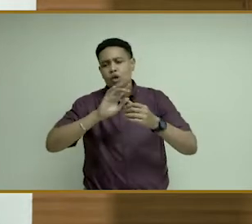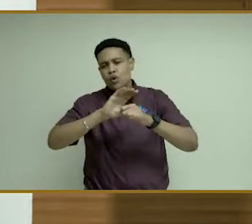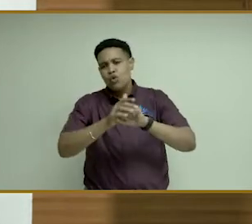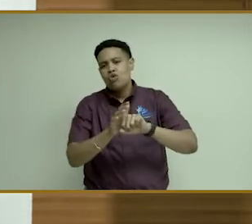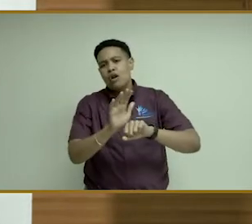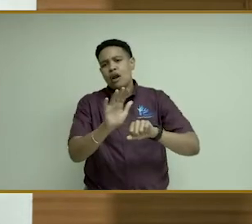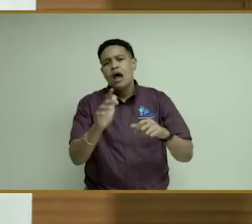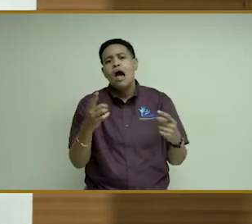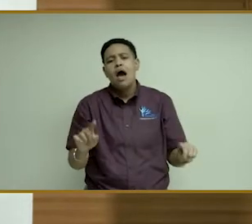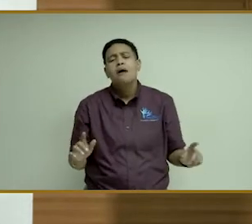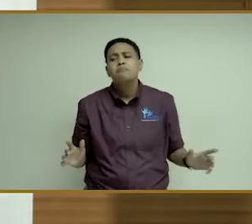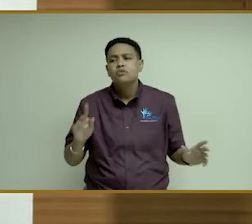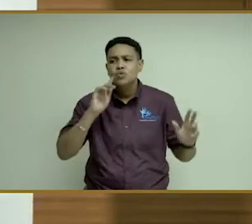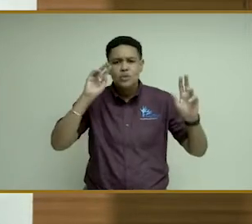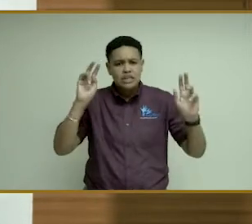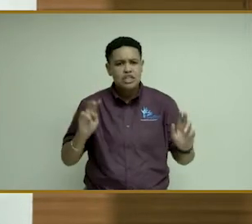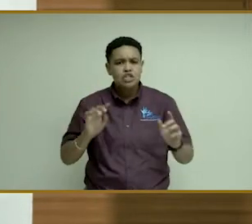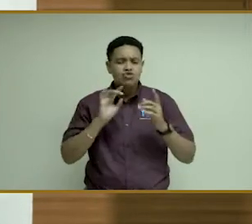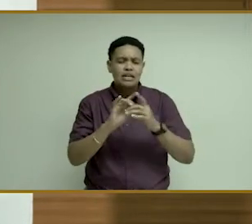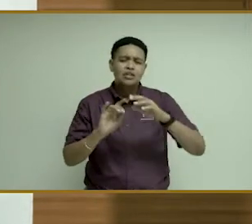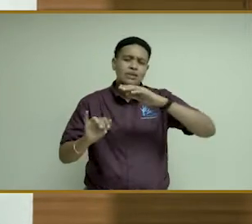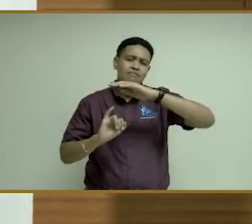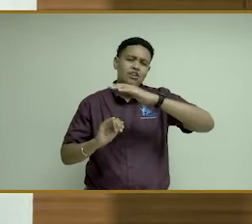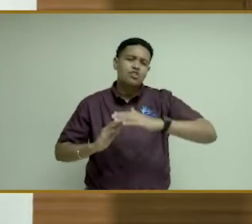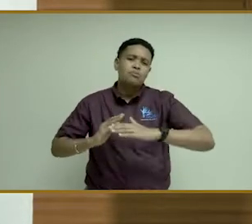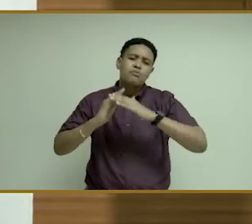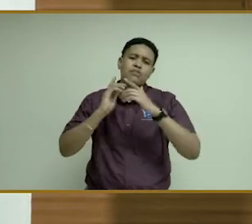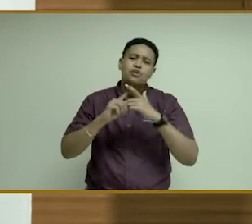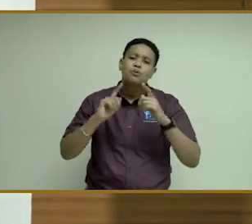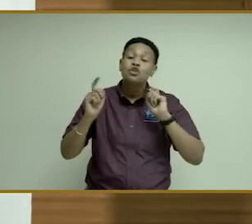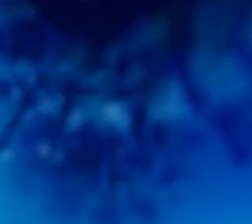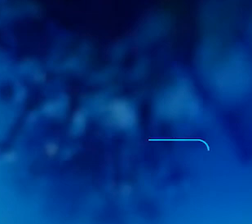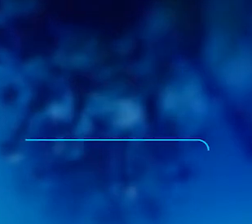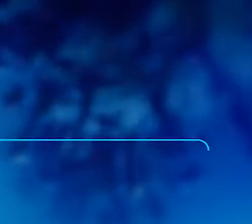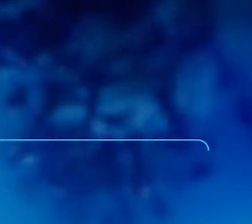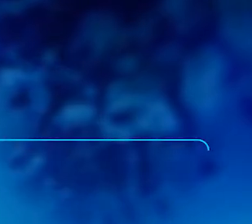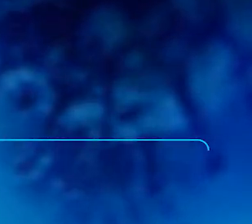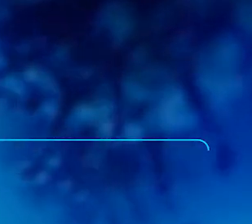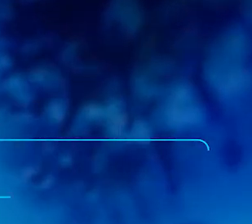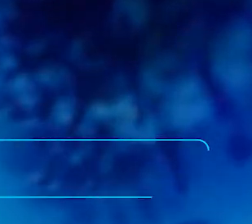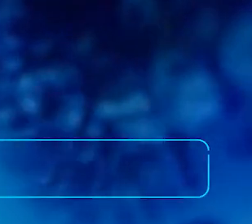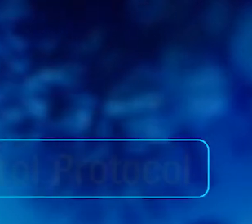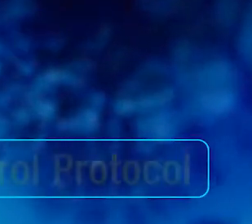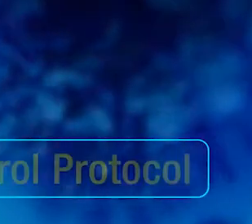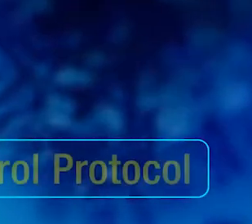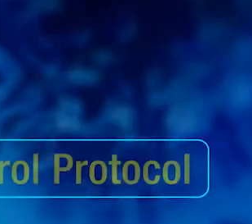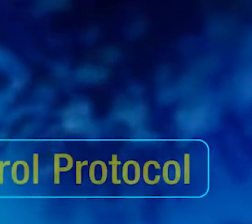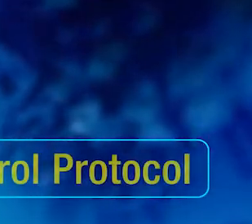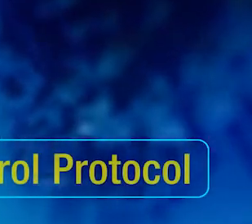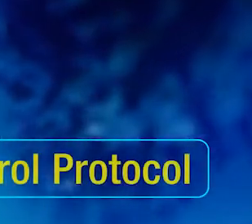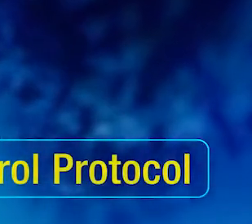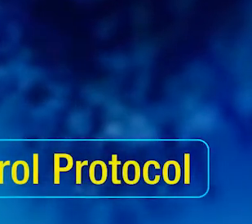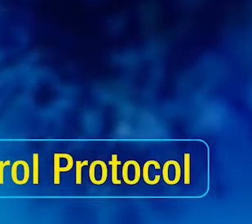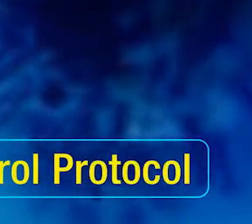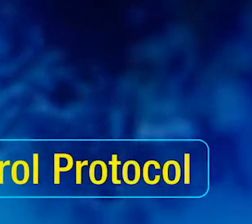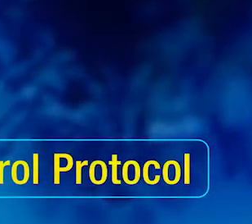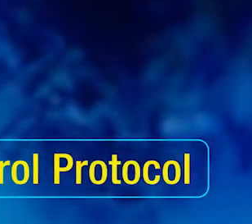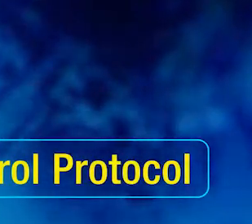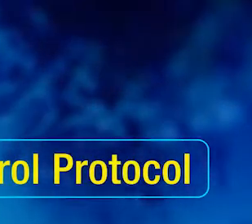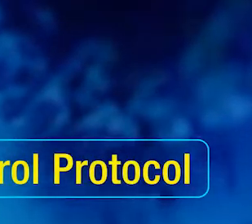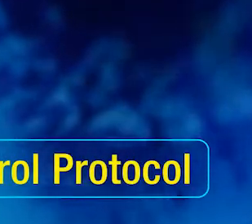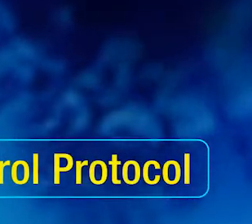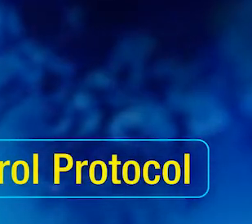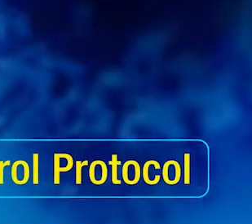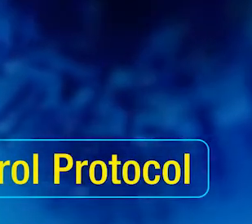as to issues around infection prevention and control. Some of them are known, you know, so the masks would be important.